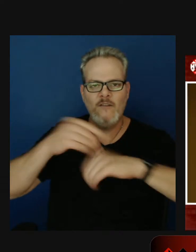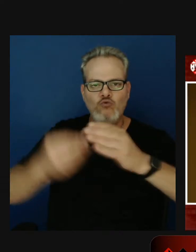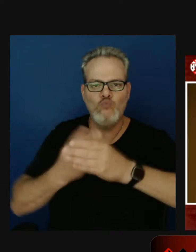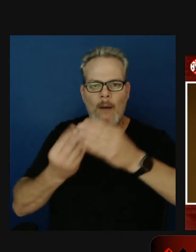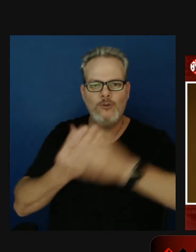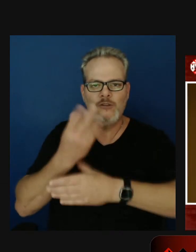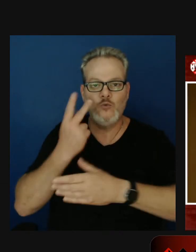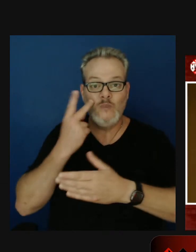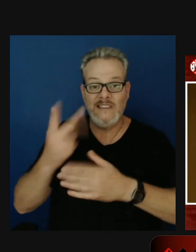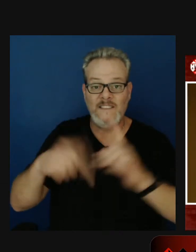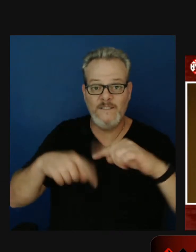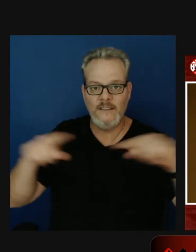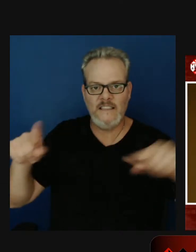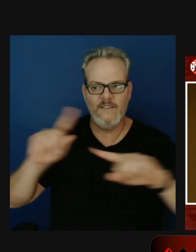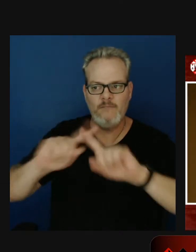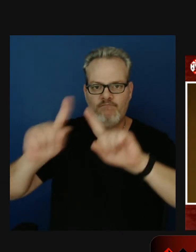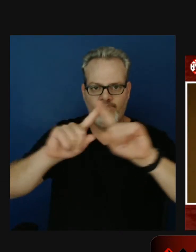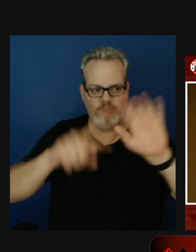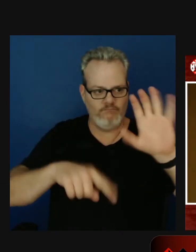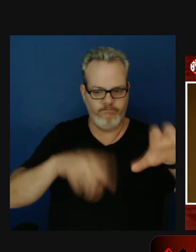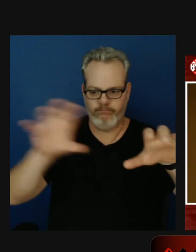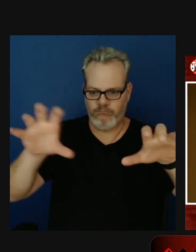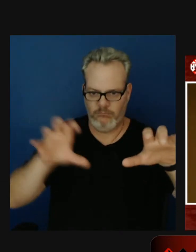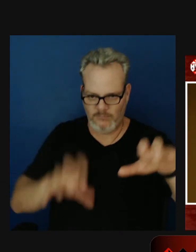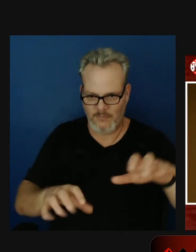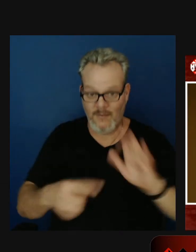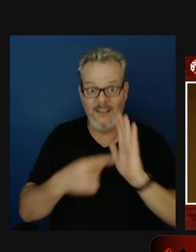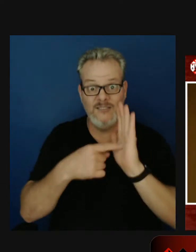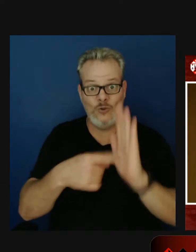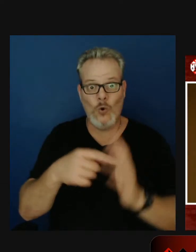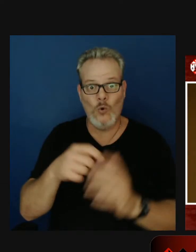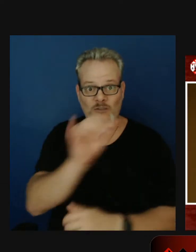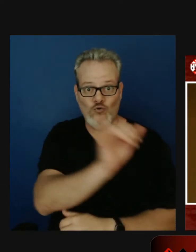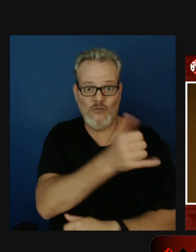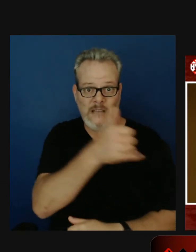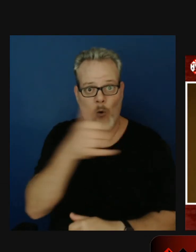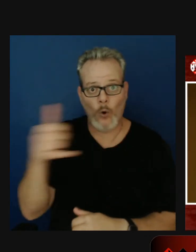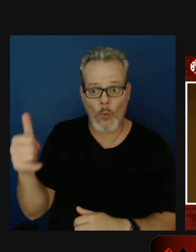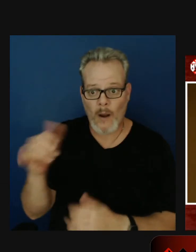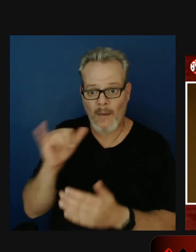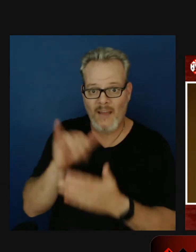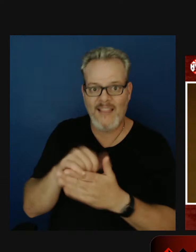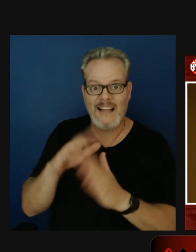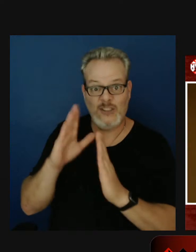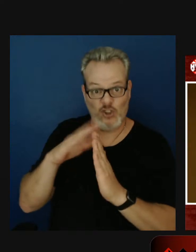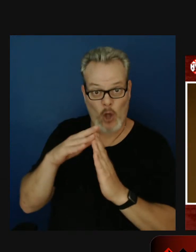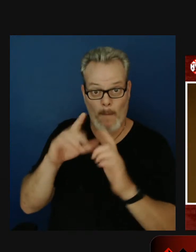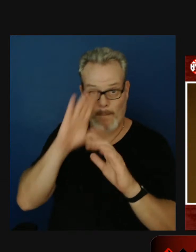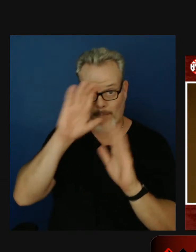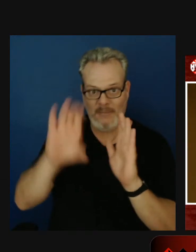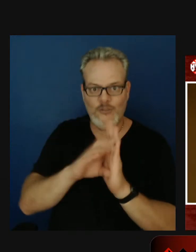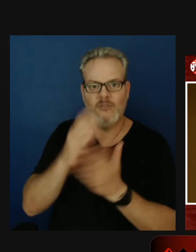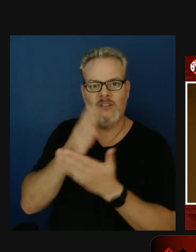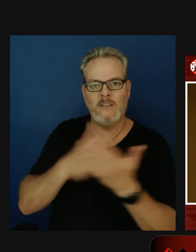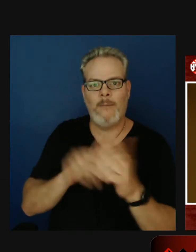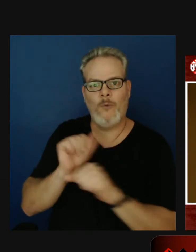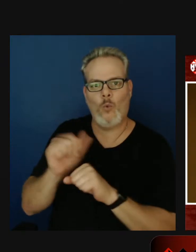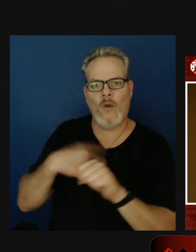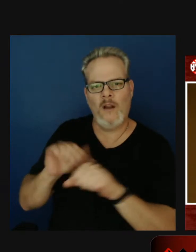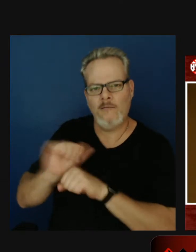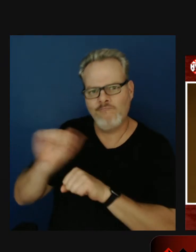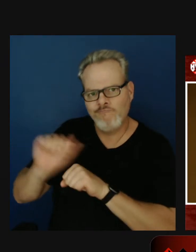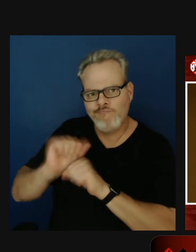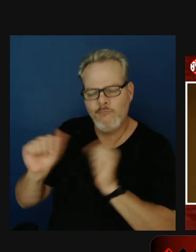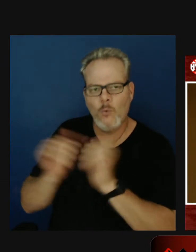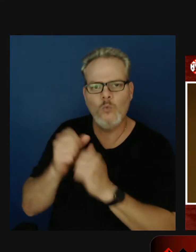map. And to get back to Saudi Arabia, this top picture is some of the work I did in Saudi Arabia. And as you can see, it's quite